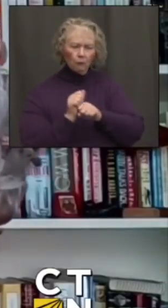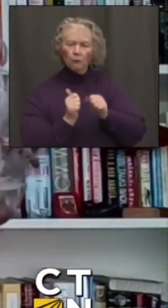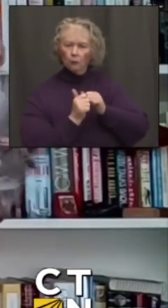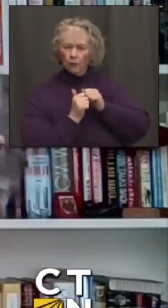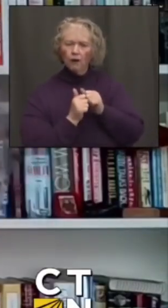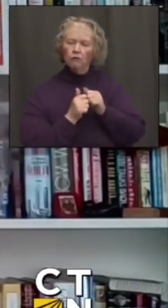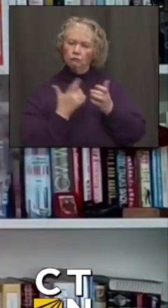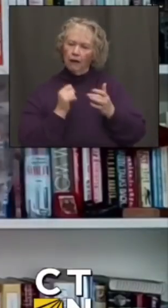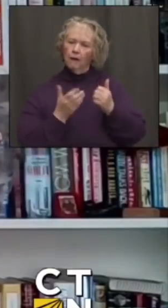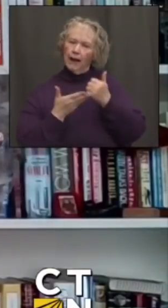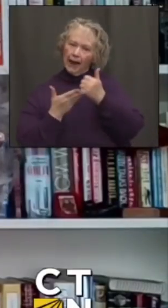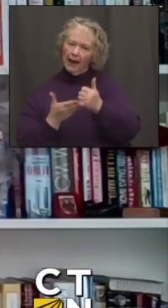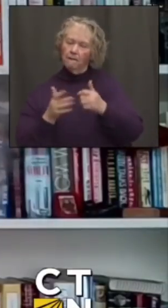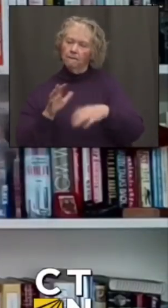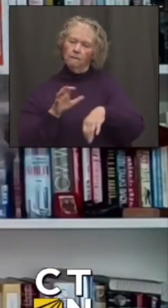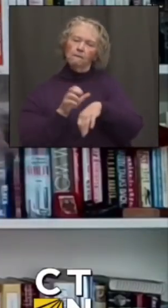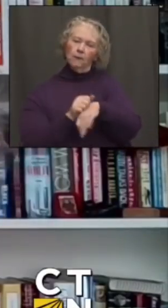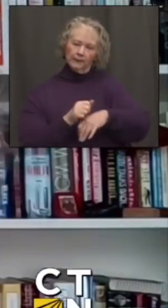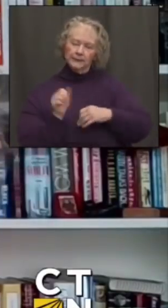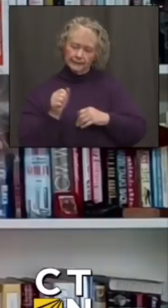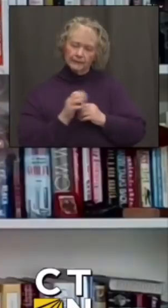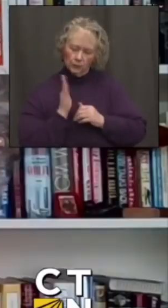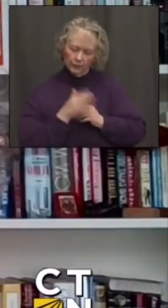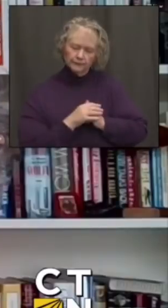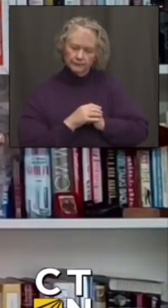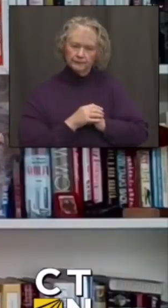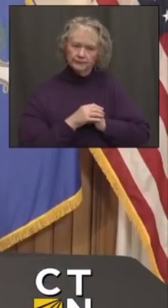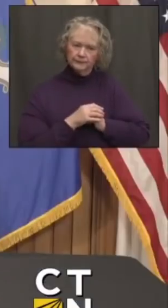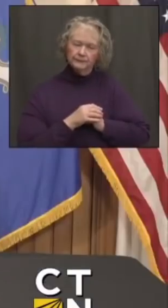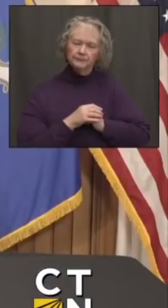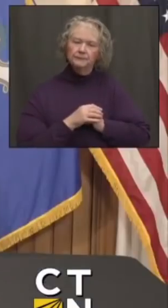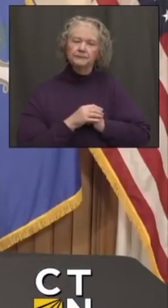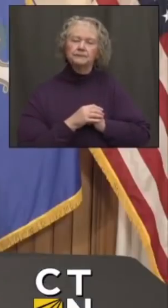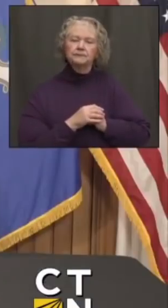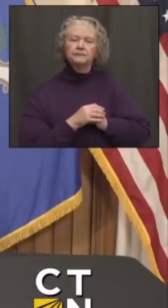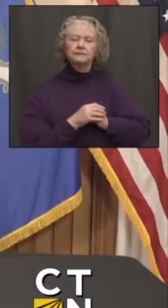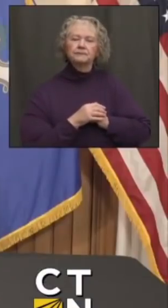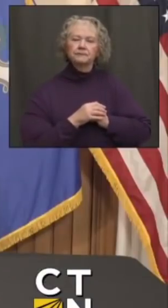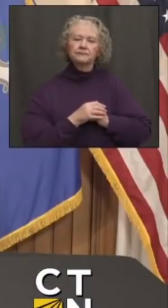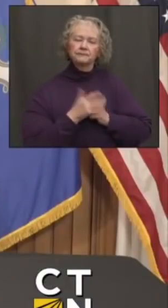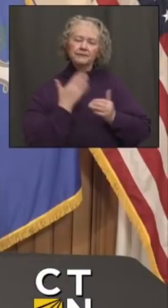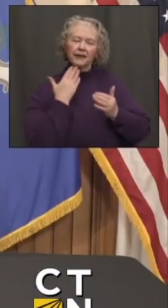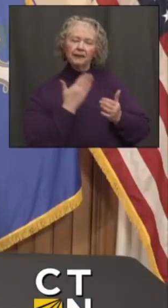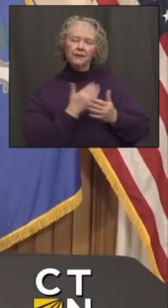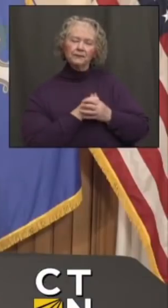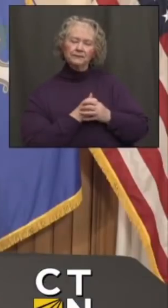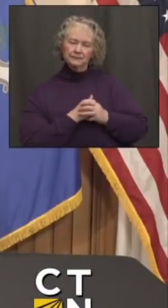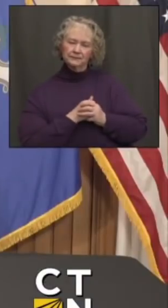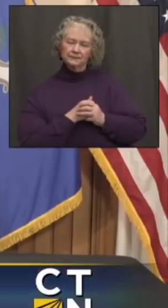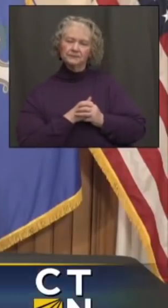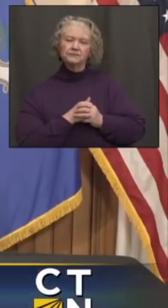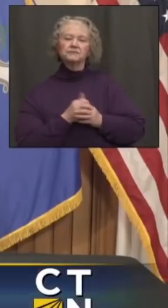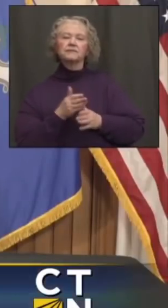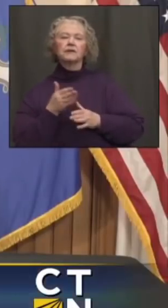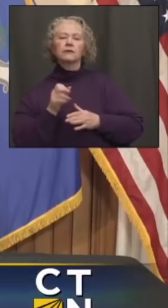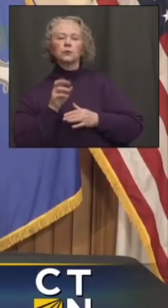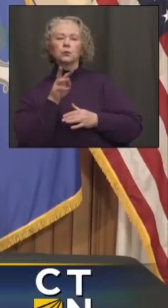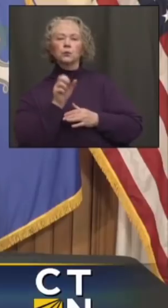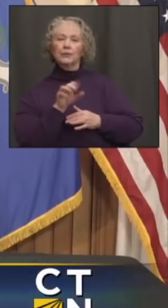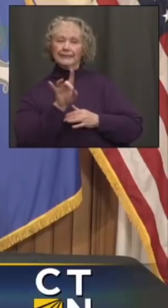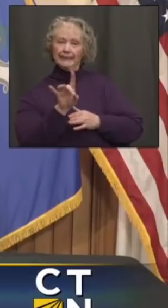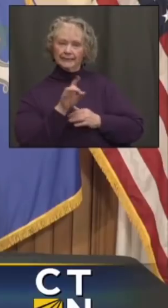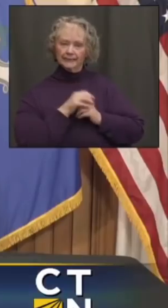people are anxious to get their appointment, but be patient and you will get a call back from our terrific staff at 211 and our